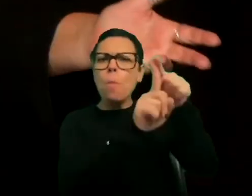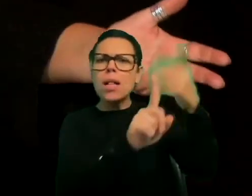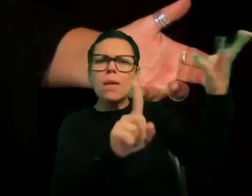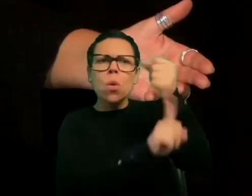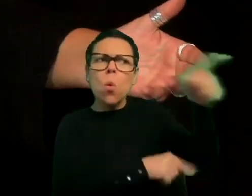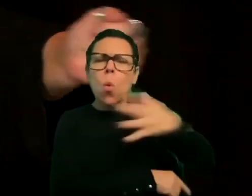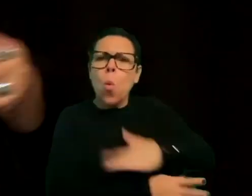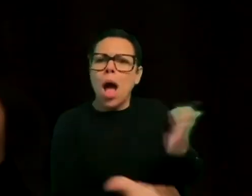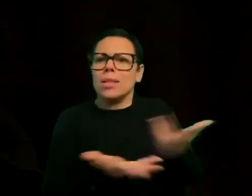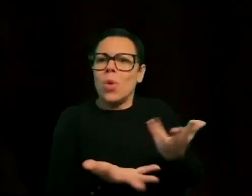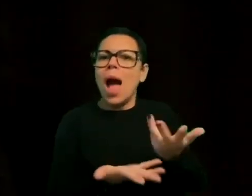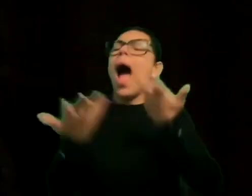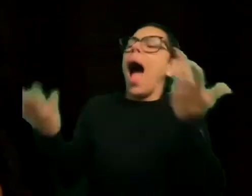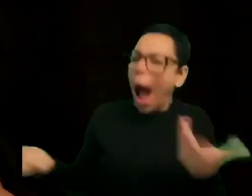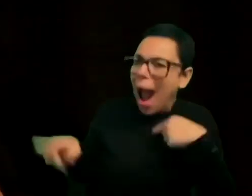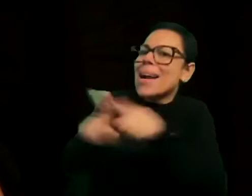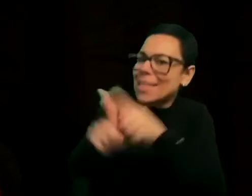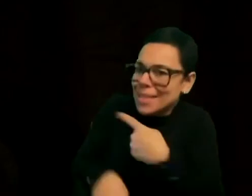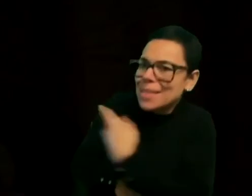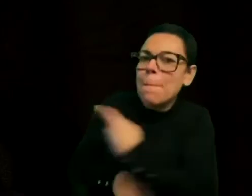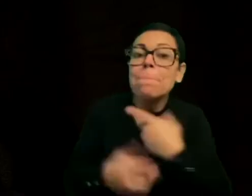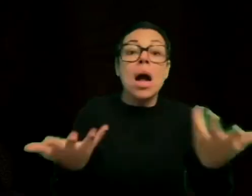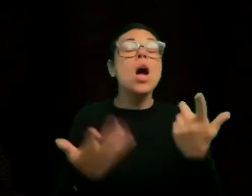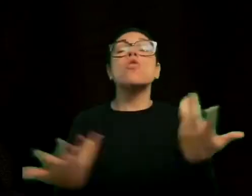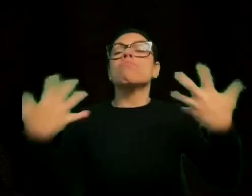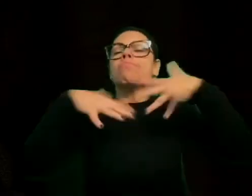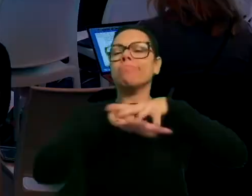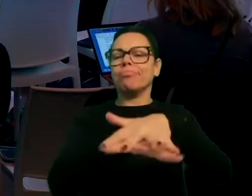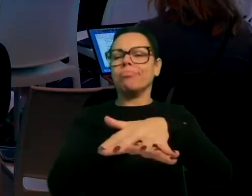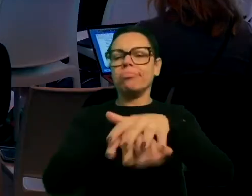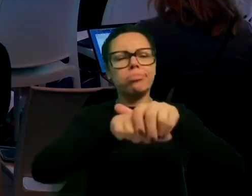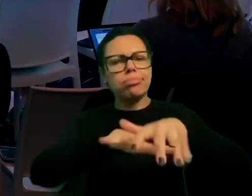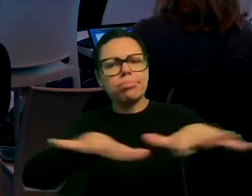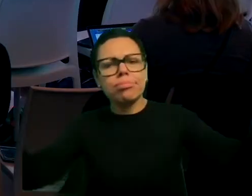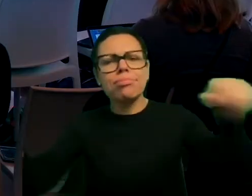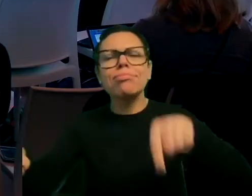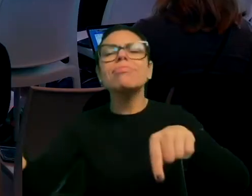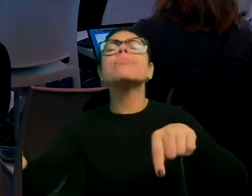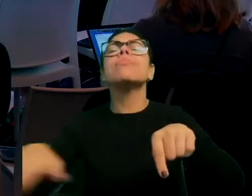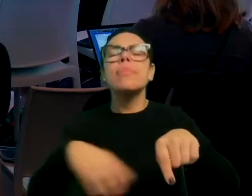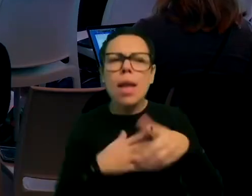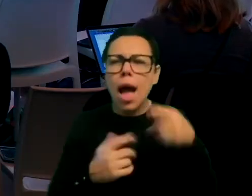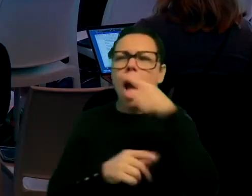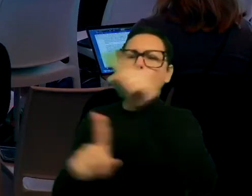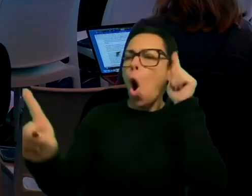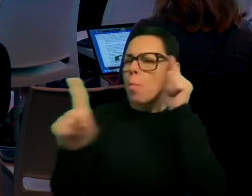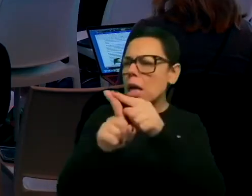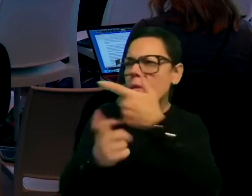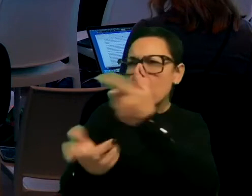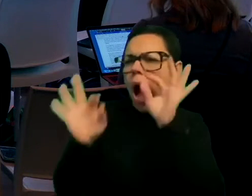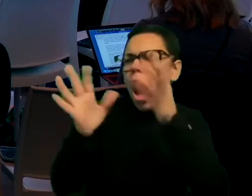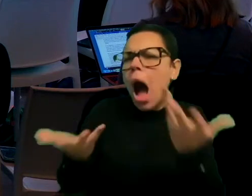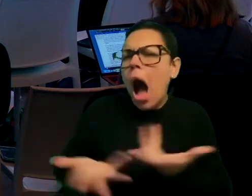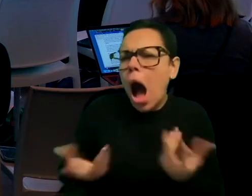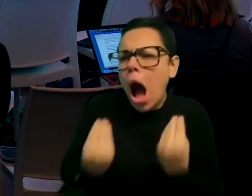where you want to reach, not just the activity. Again, if I understand, the better insulated the building, the less energy it consumes, better for the environment.